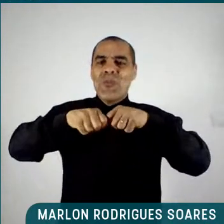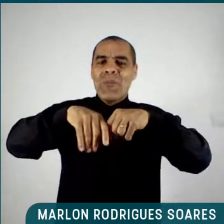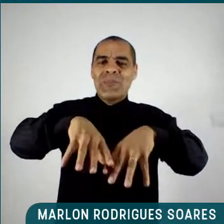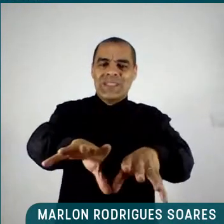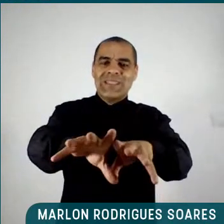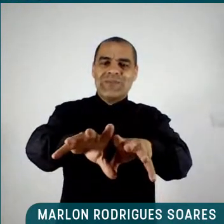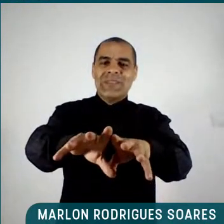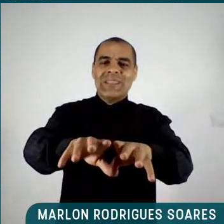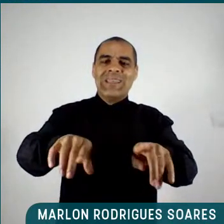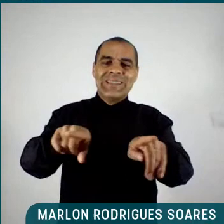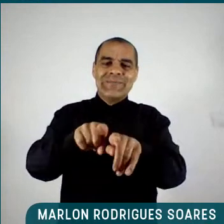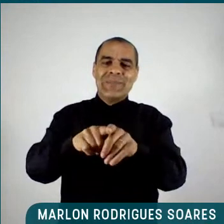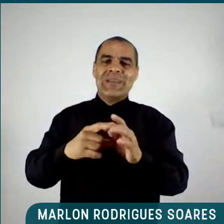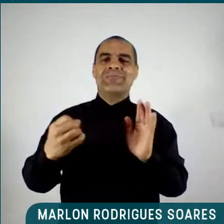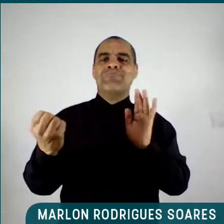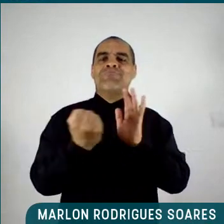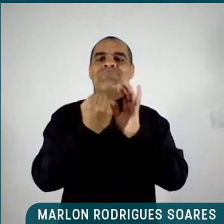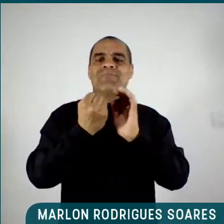and